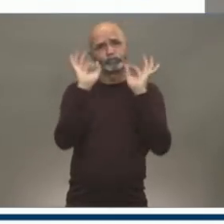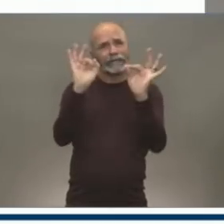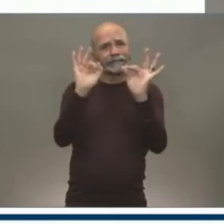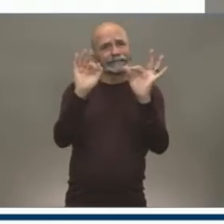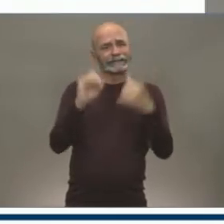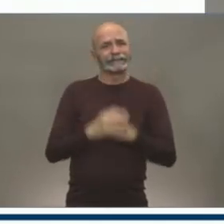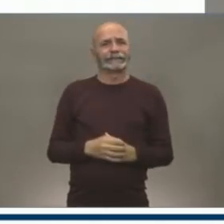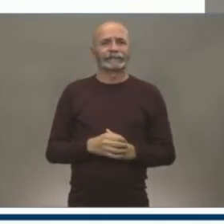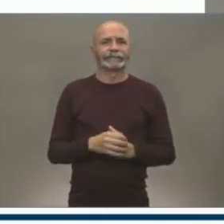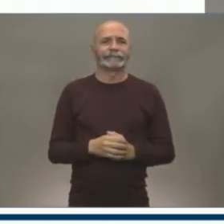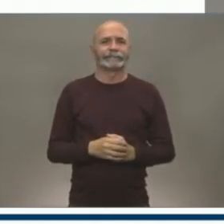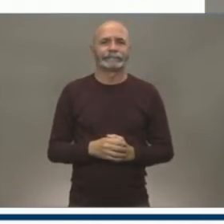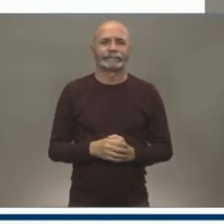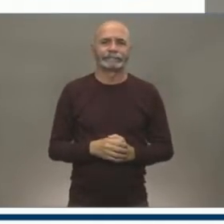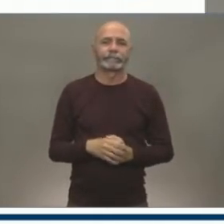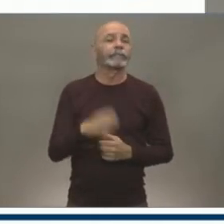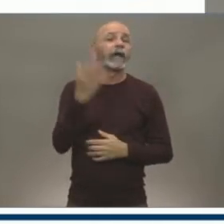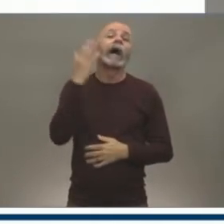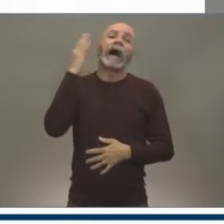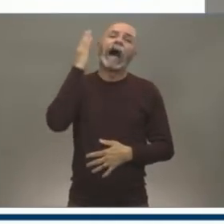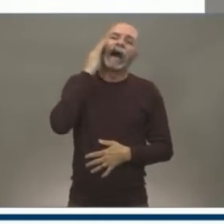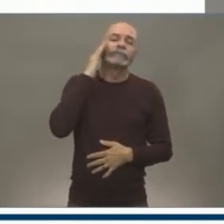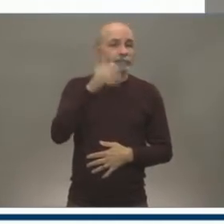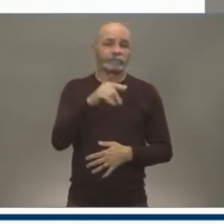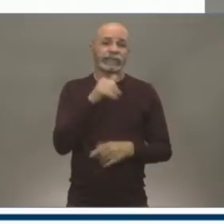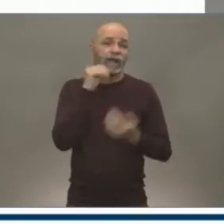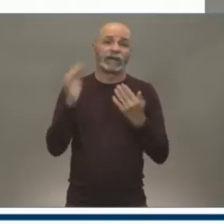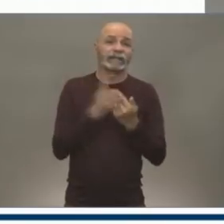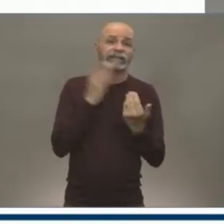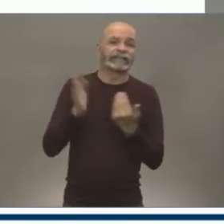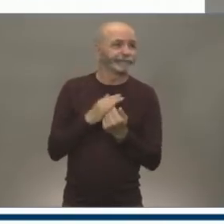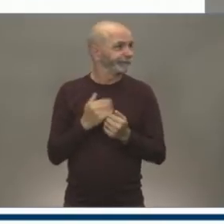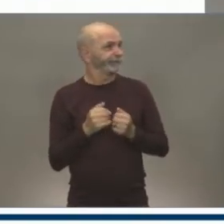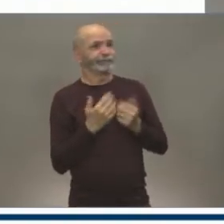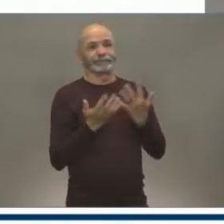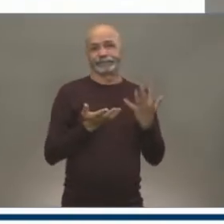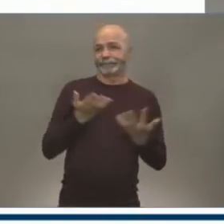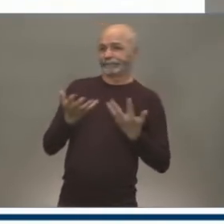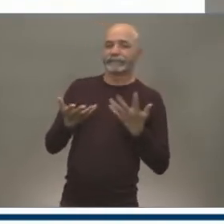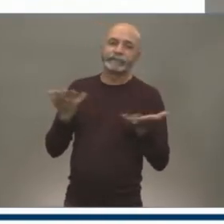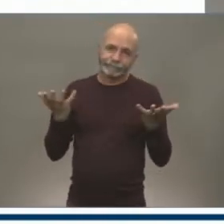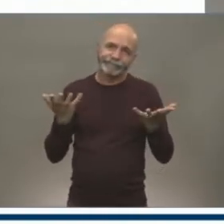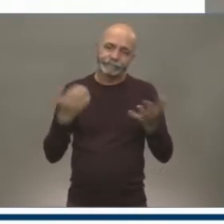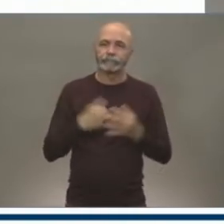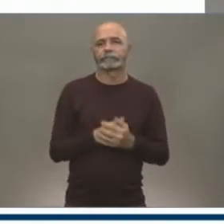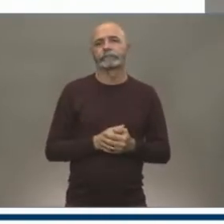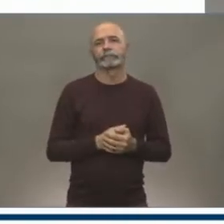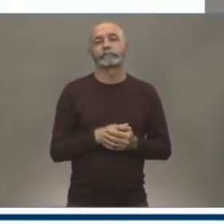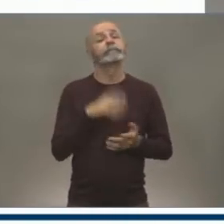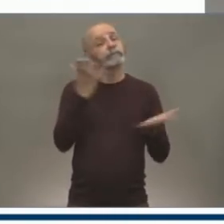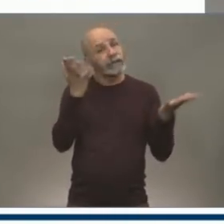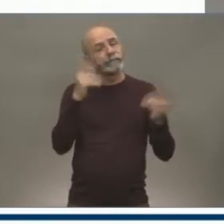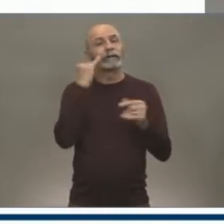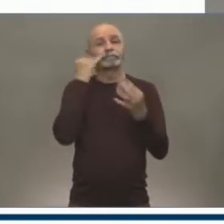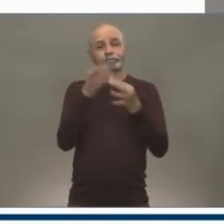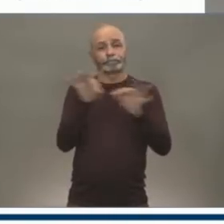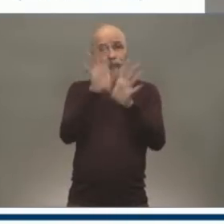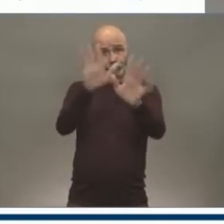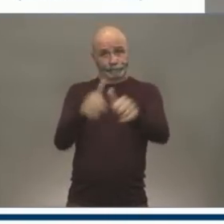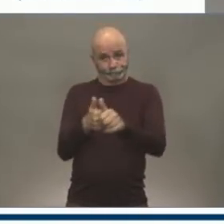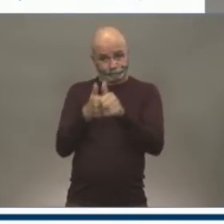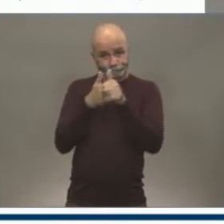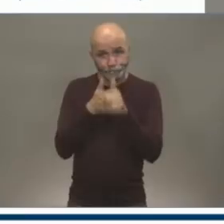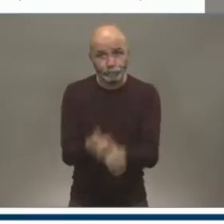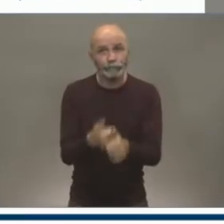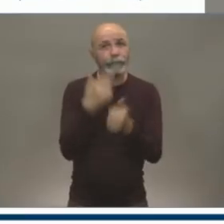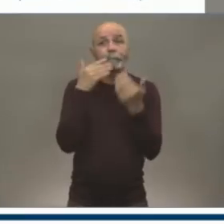restrictions, we know how they're challenging people's mental health. Making sure that you follow the COVID protocols, plus